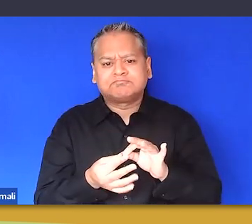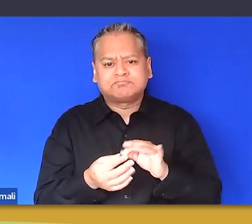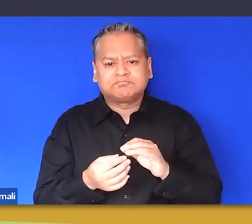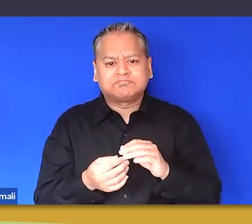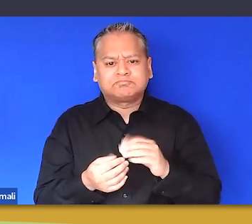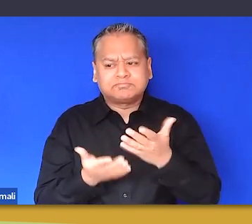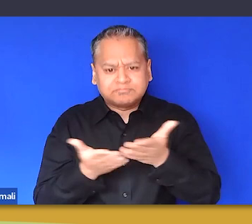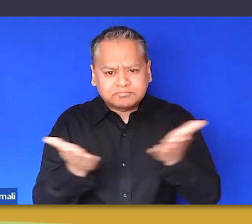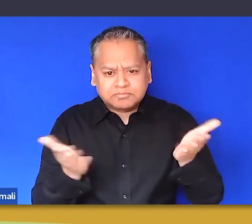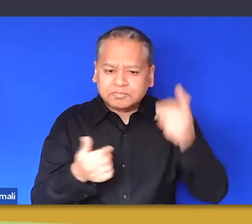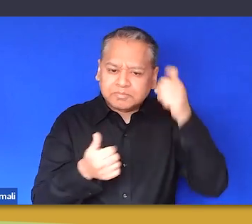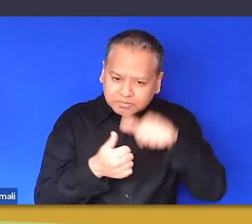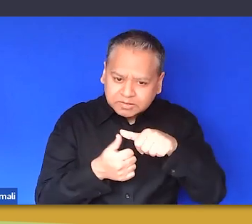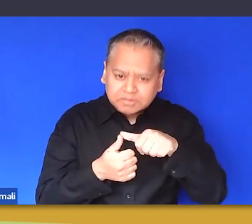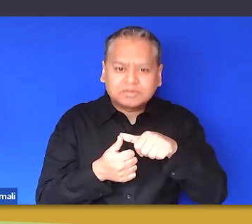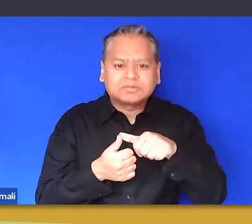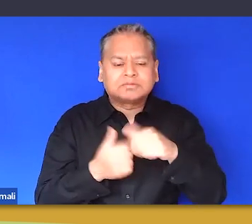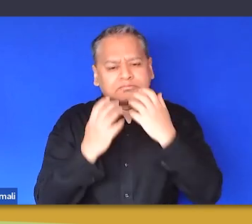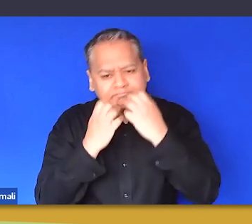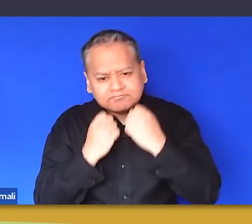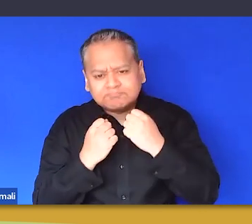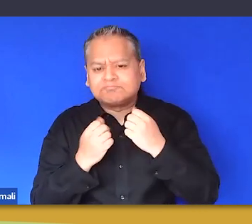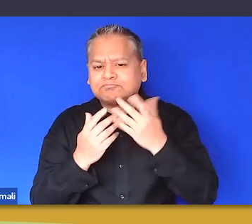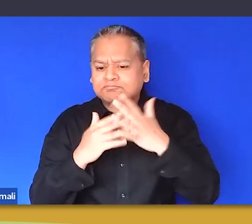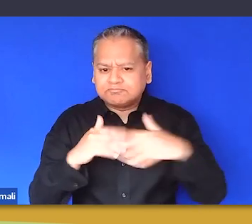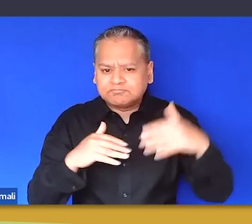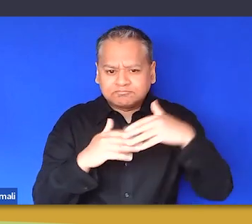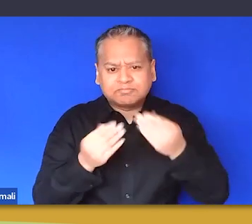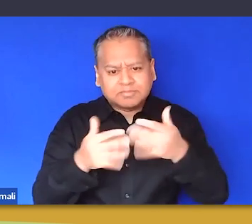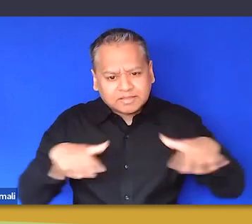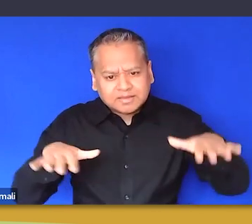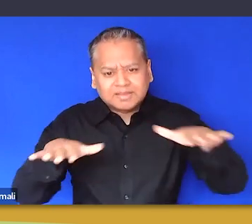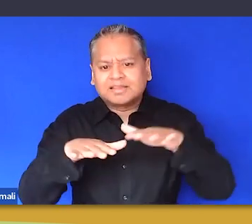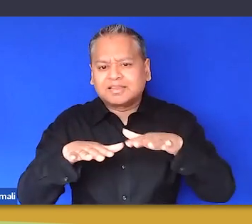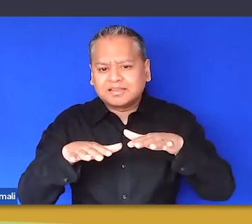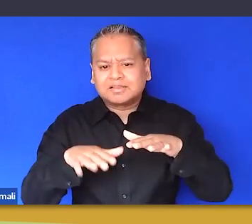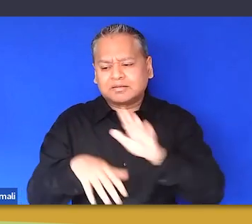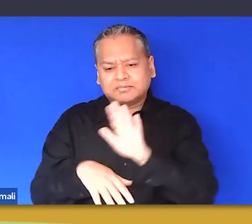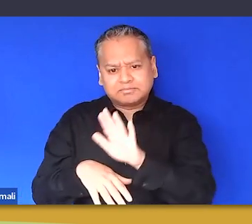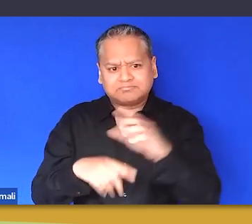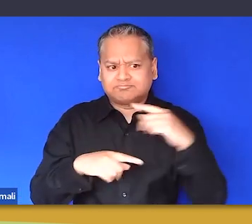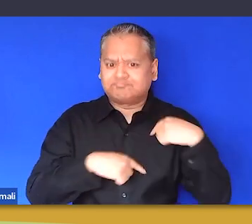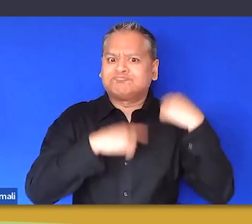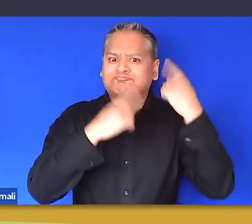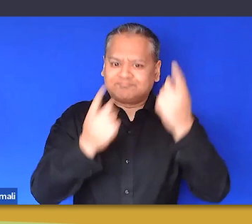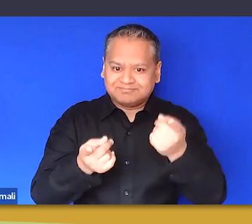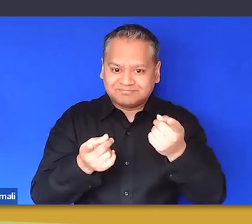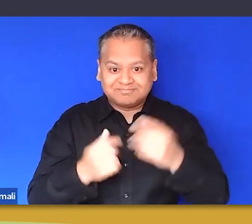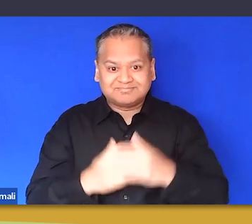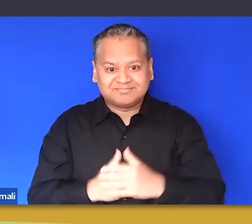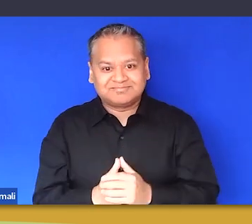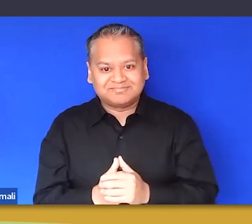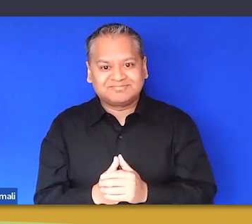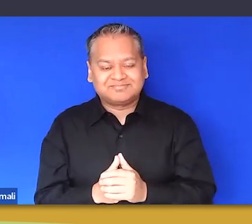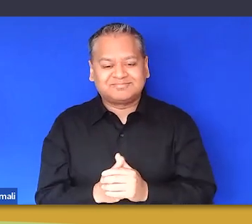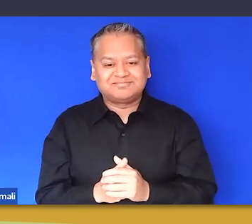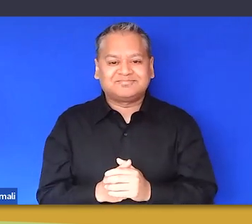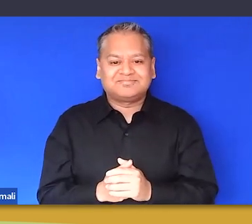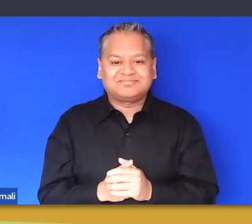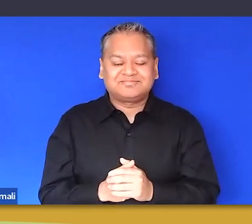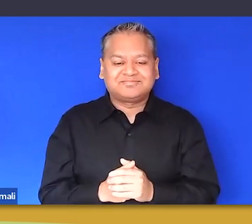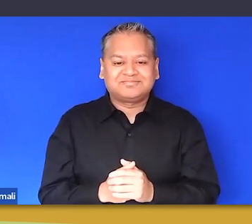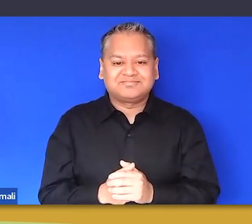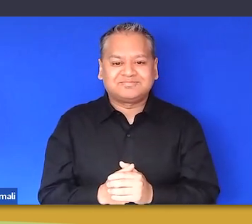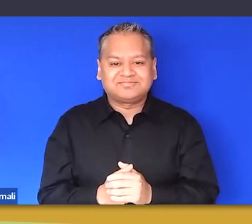which the awards would have been at. And I'm so grateful to